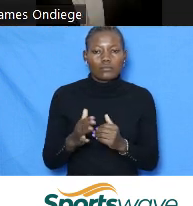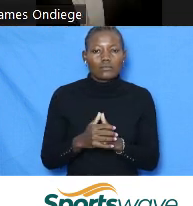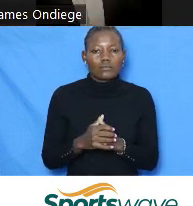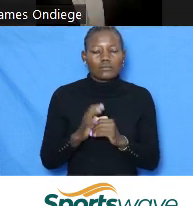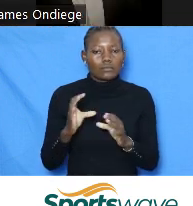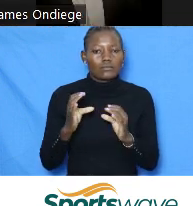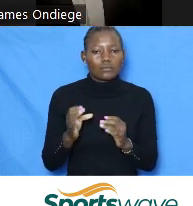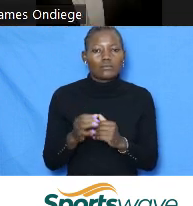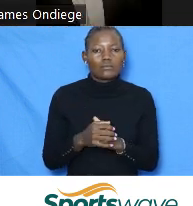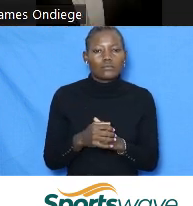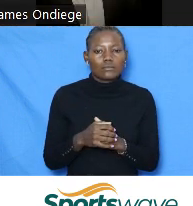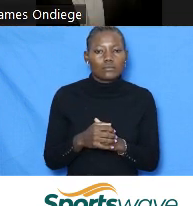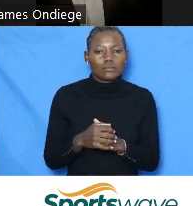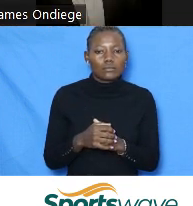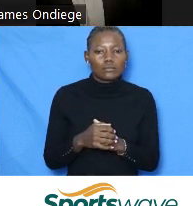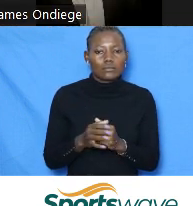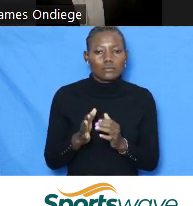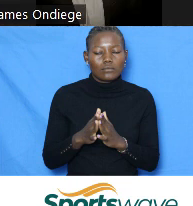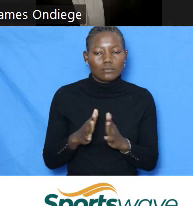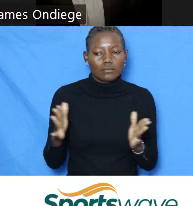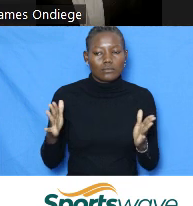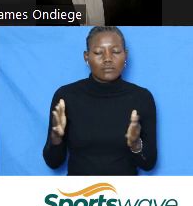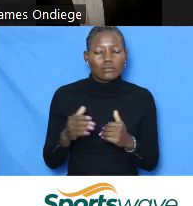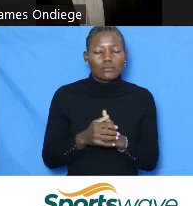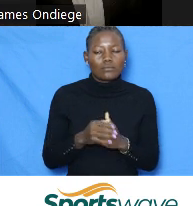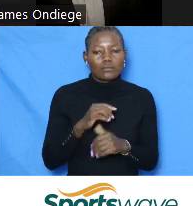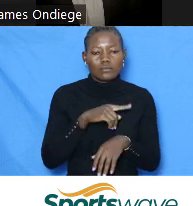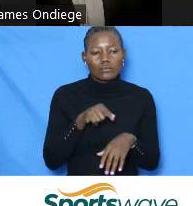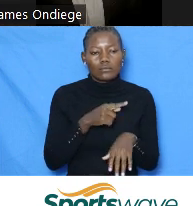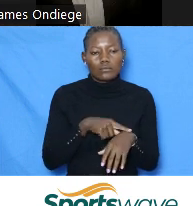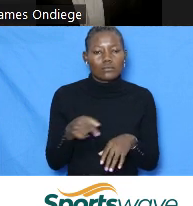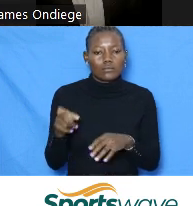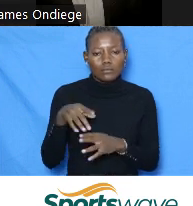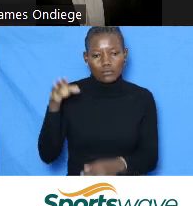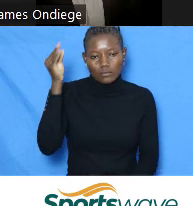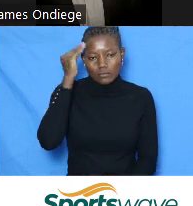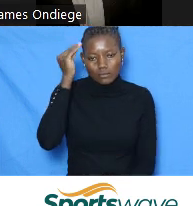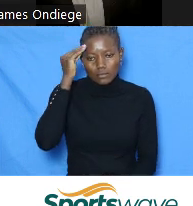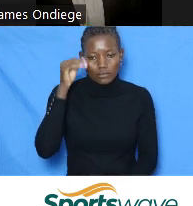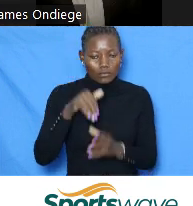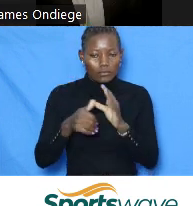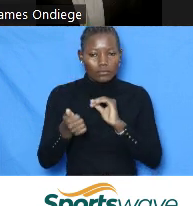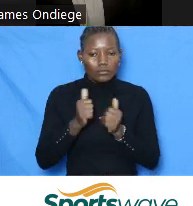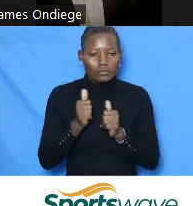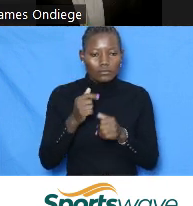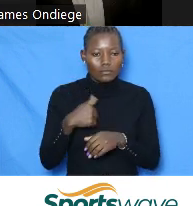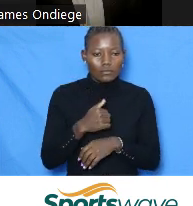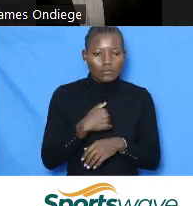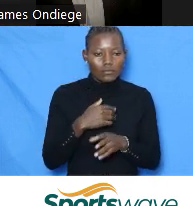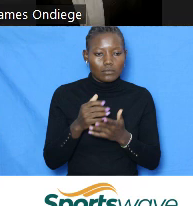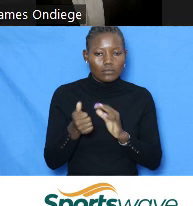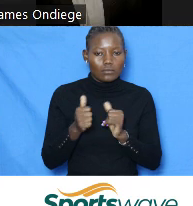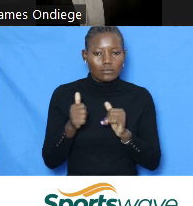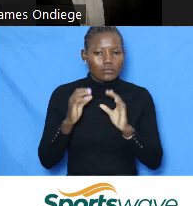coaches need to widen their scope when it comes to education in their sports. There's a lot of coaching courses